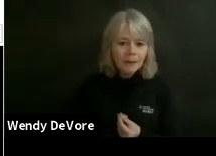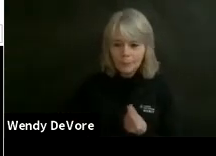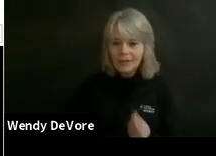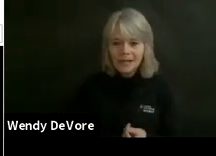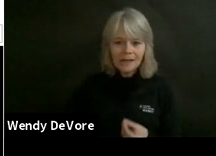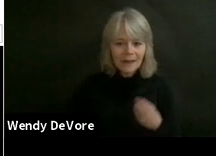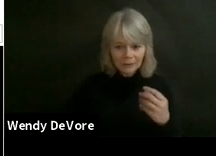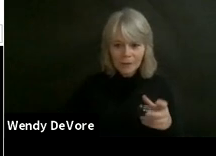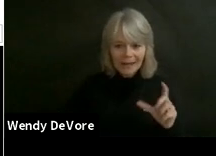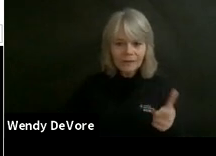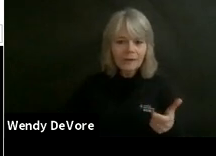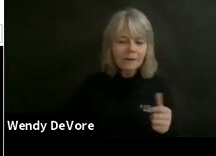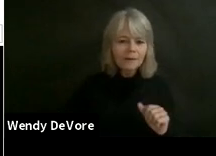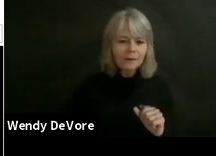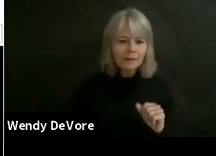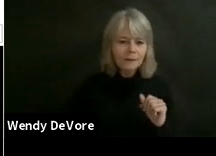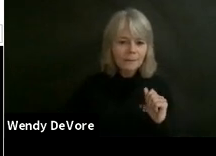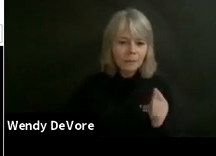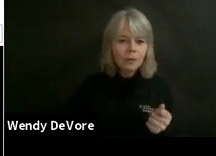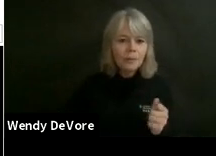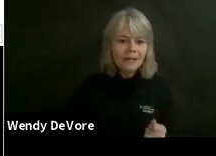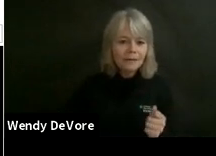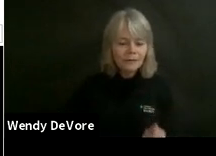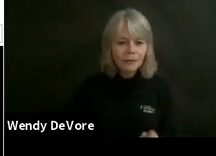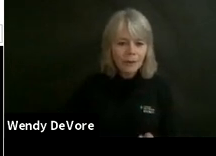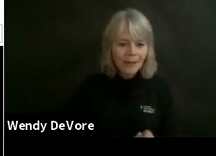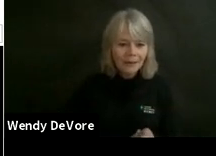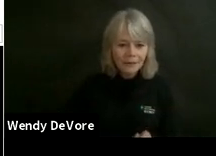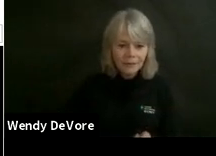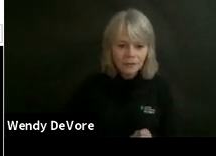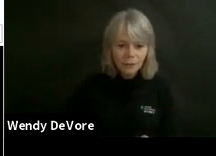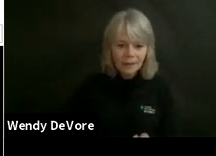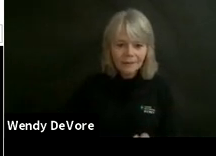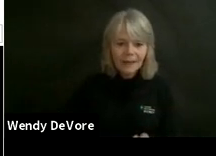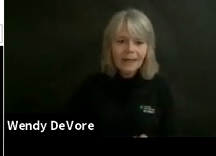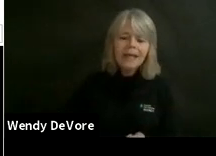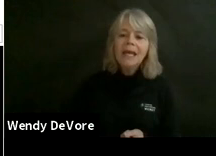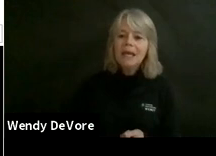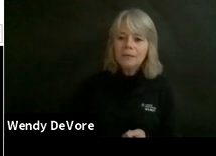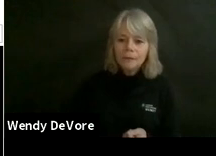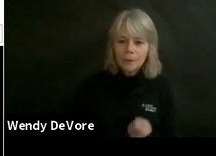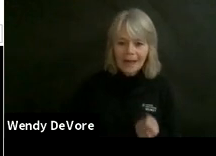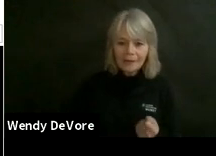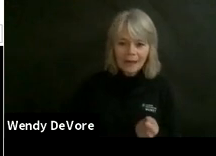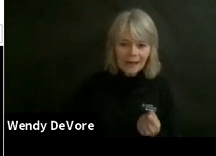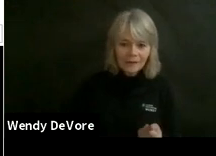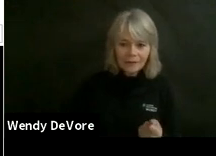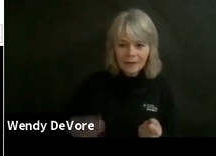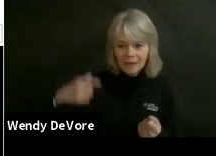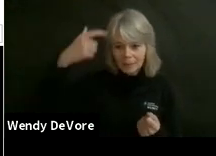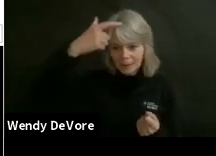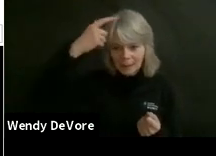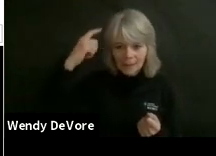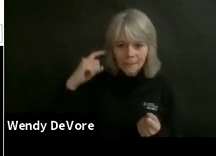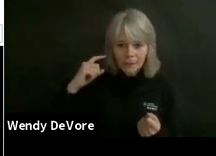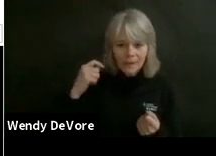really appreciated that so that's the the Google meets is the format of his choice. If you have have it